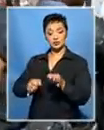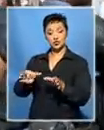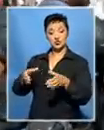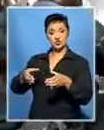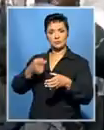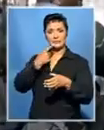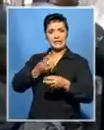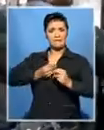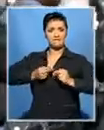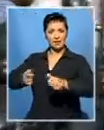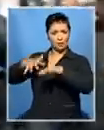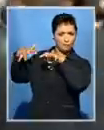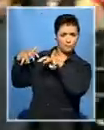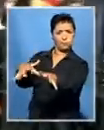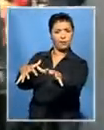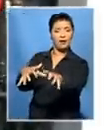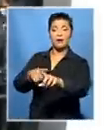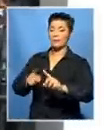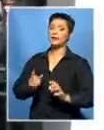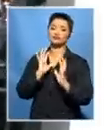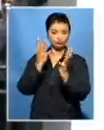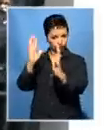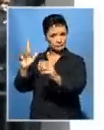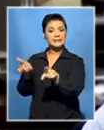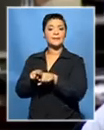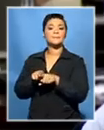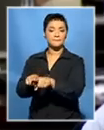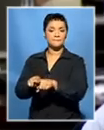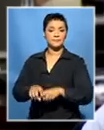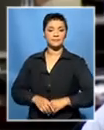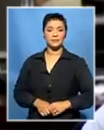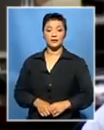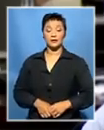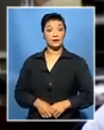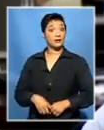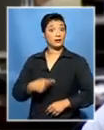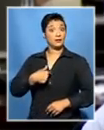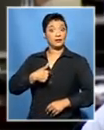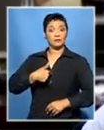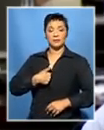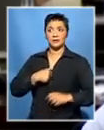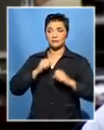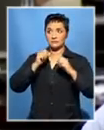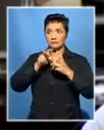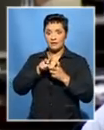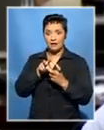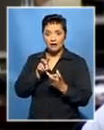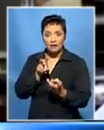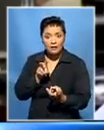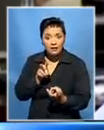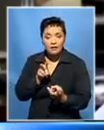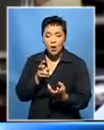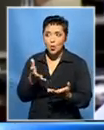excessive force, but it did commend the SAPS. I mean, I was in incredible awe at the